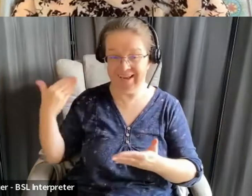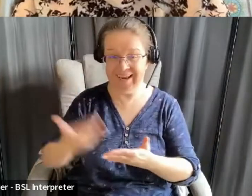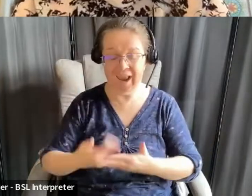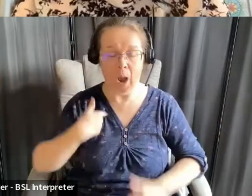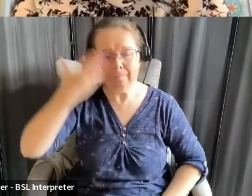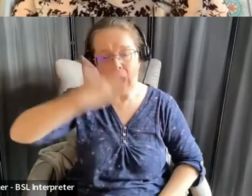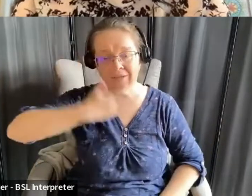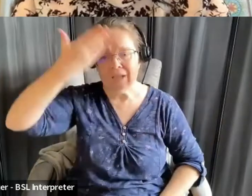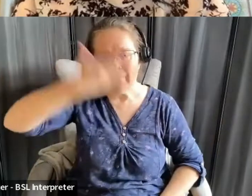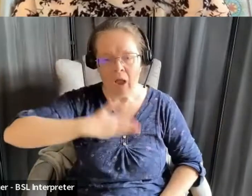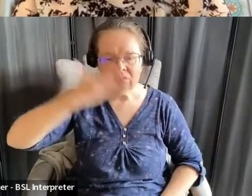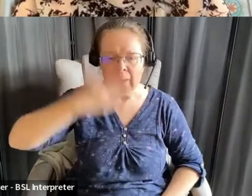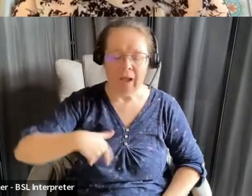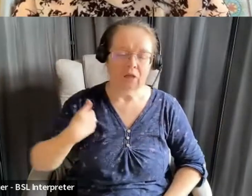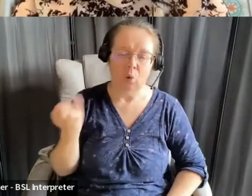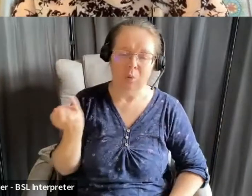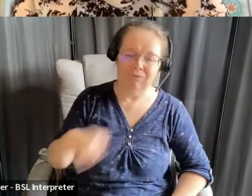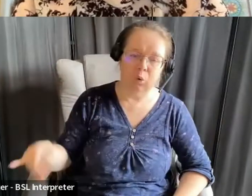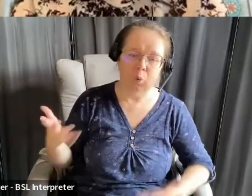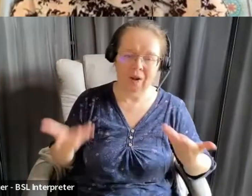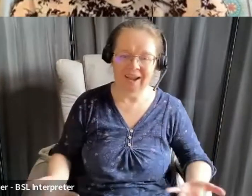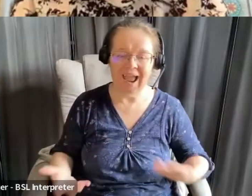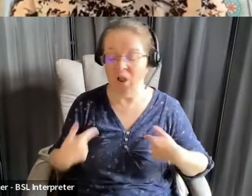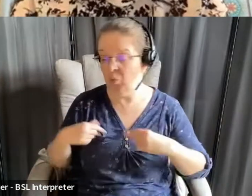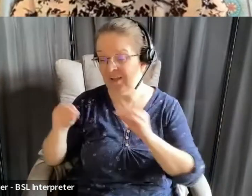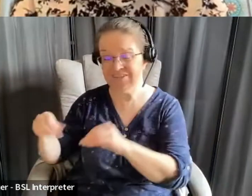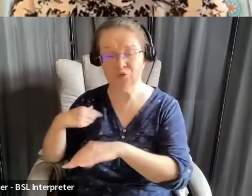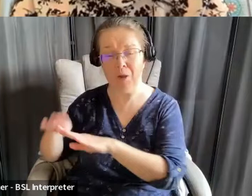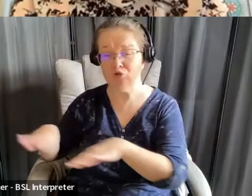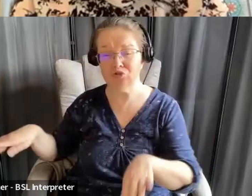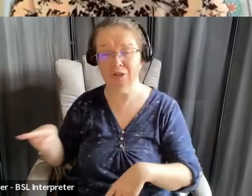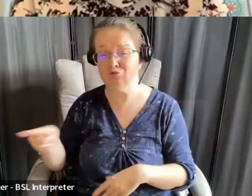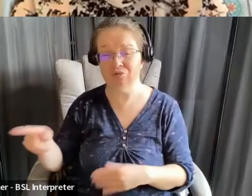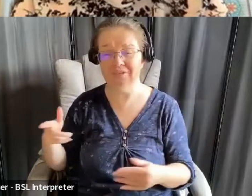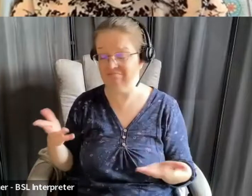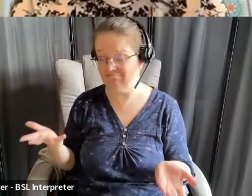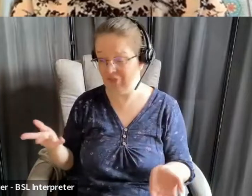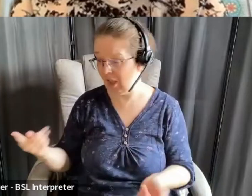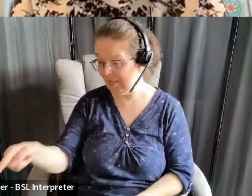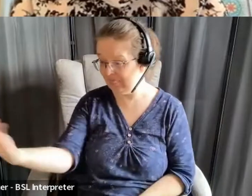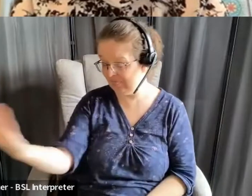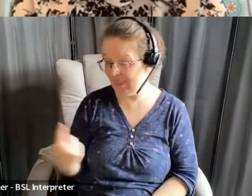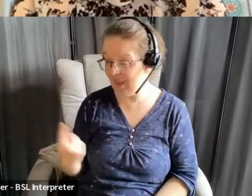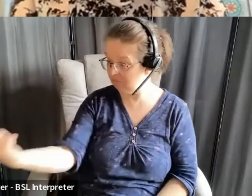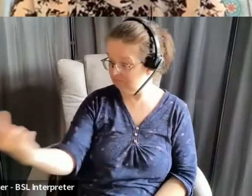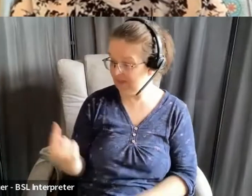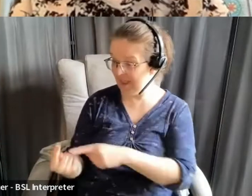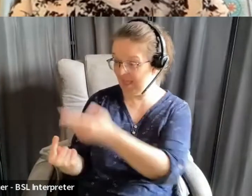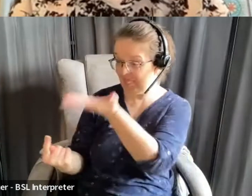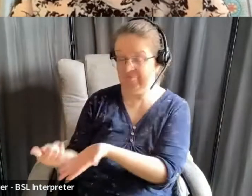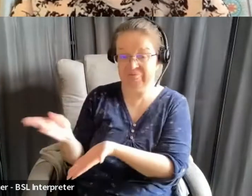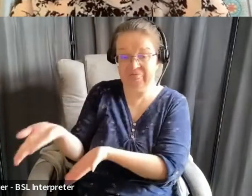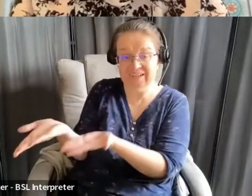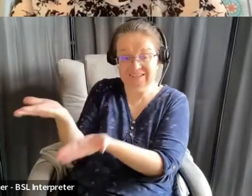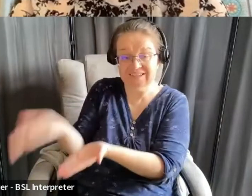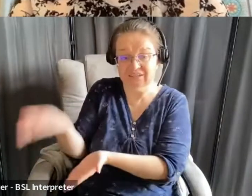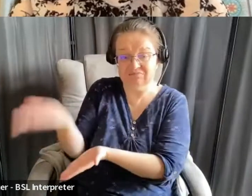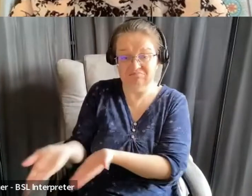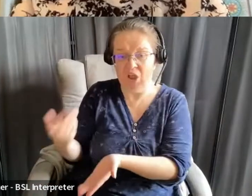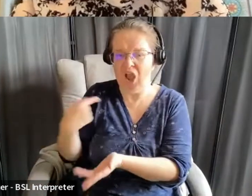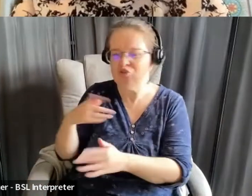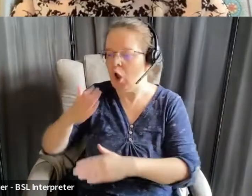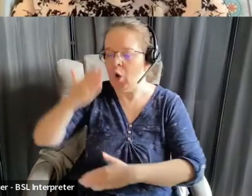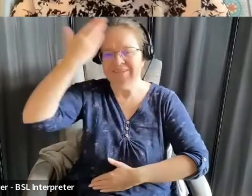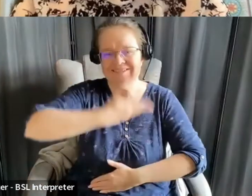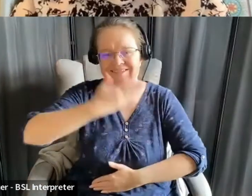to keep doing it now. And I teach this to my children as well. You know, you come as you are. Don't be expected to be anything else. Don't fit into